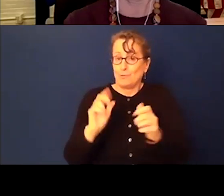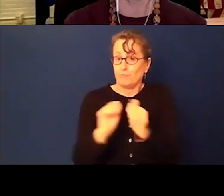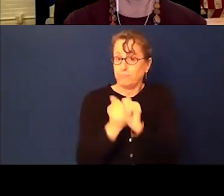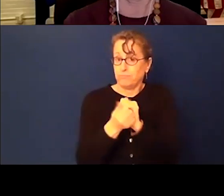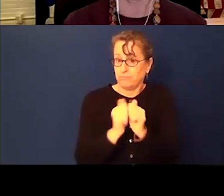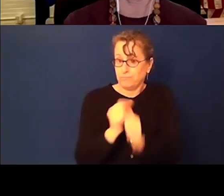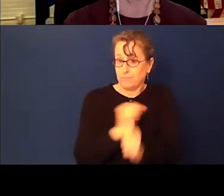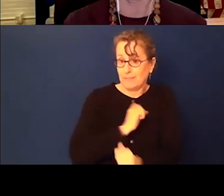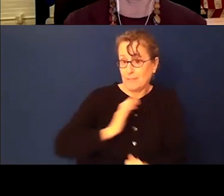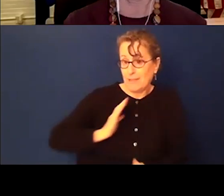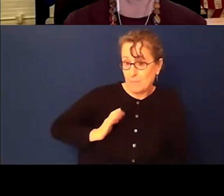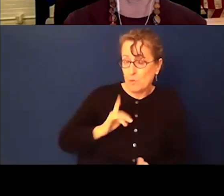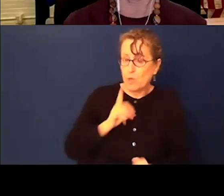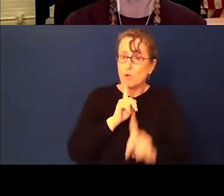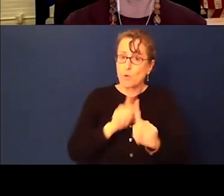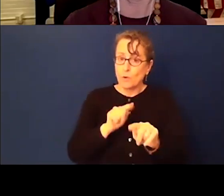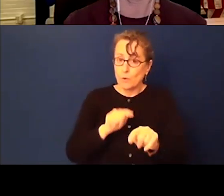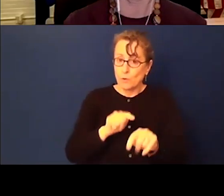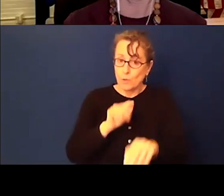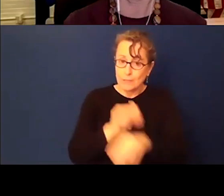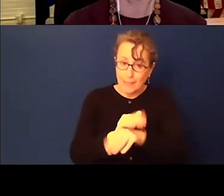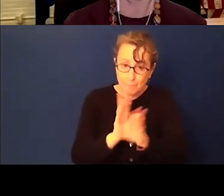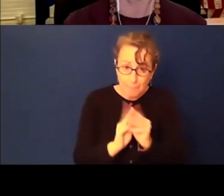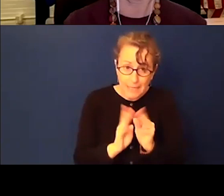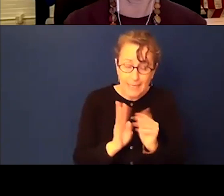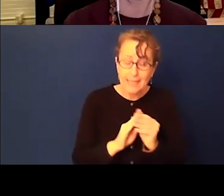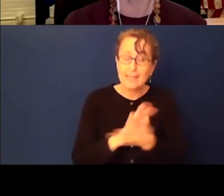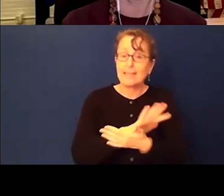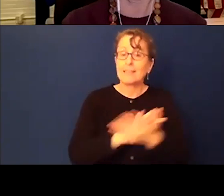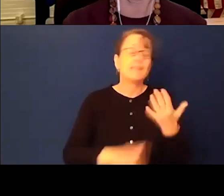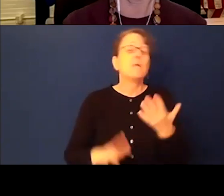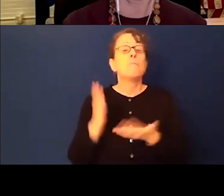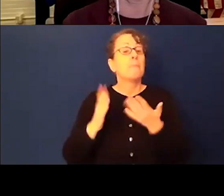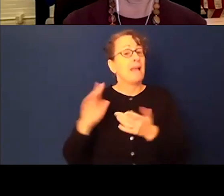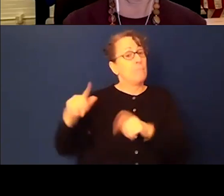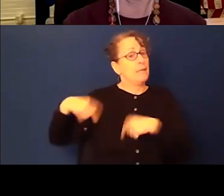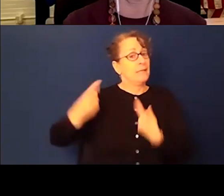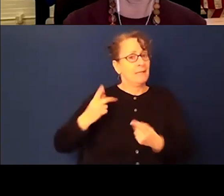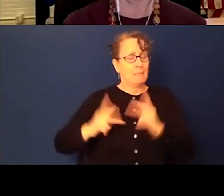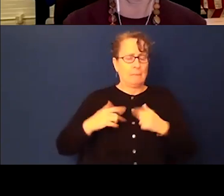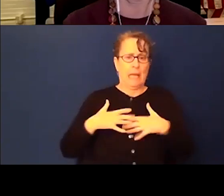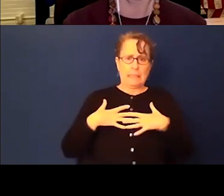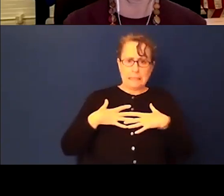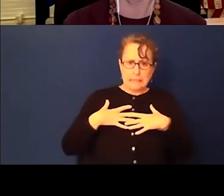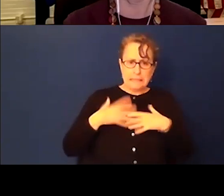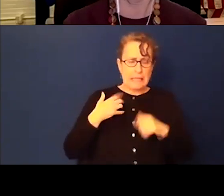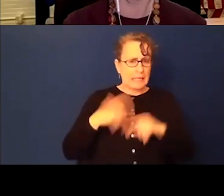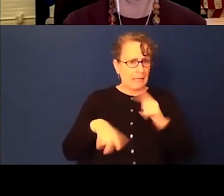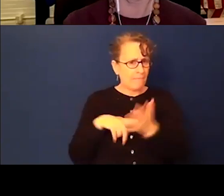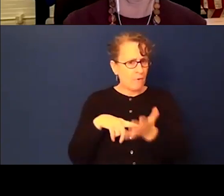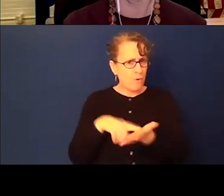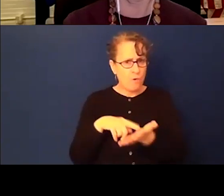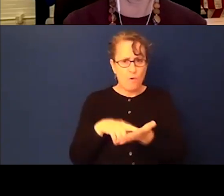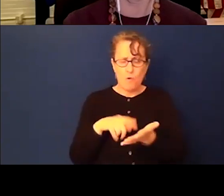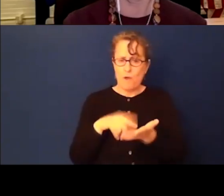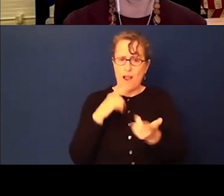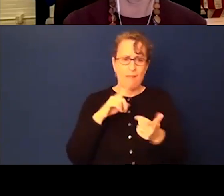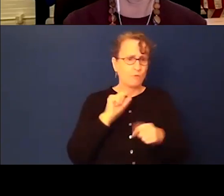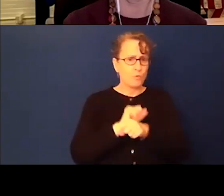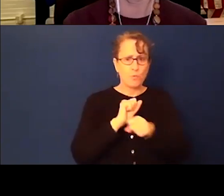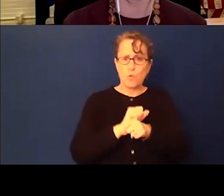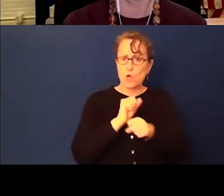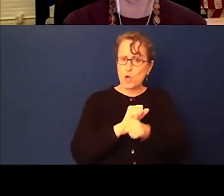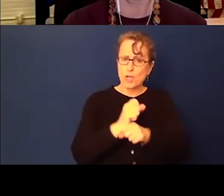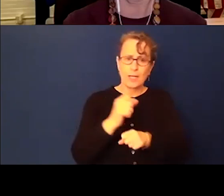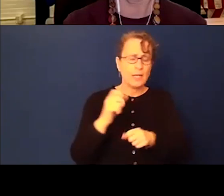make it possible for people who might have been discouraged by the financial implications of running for and serving on